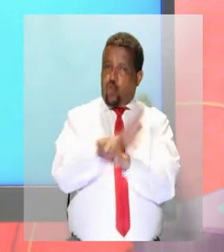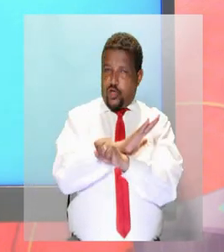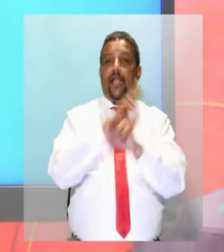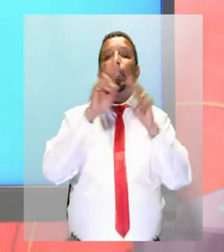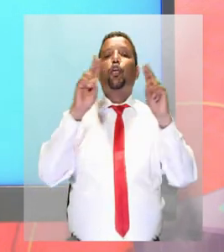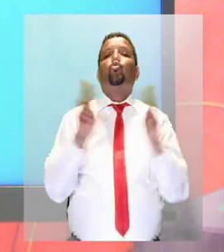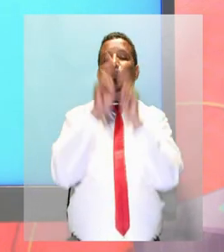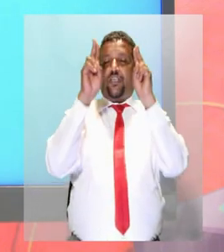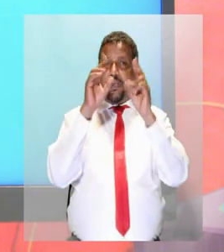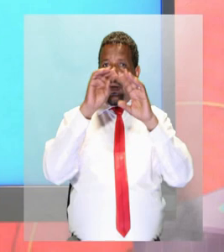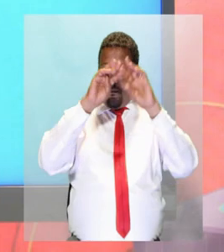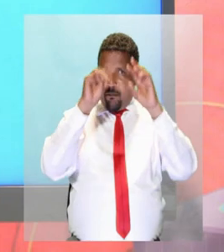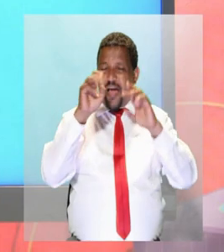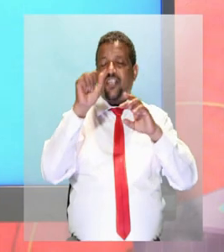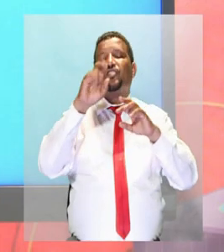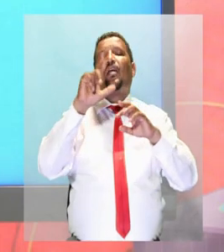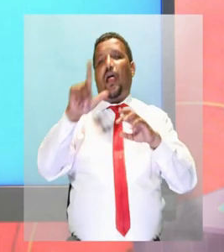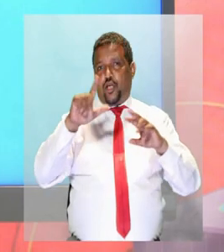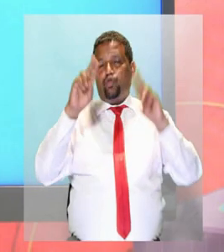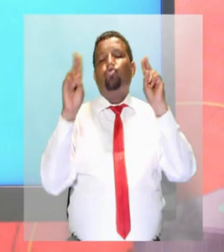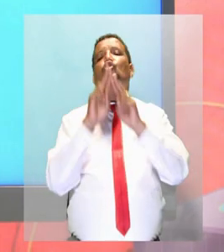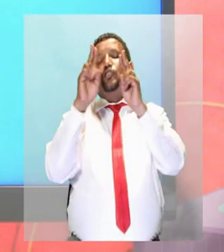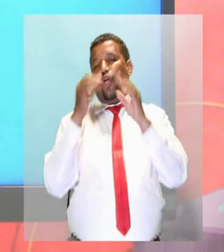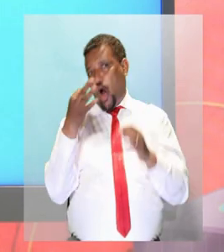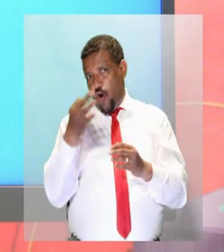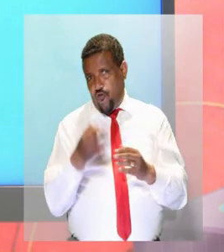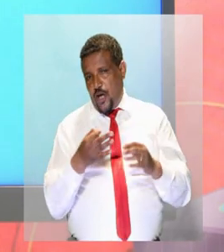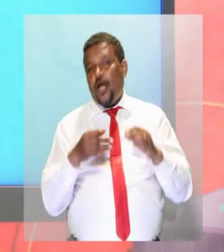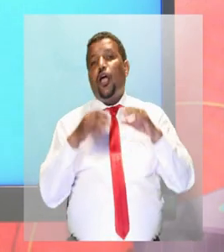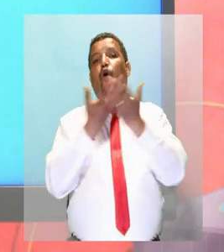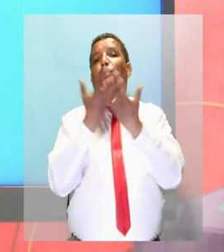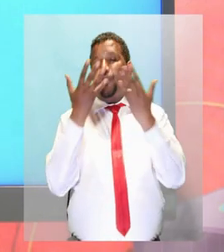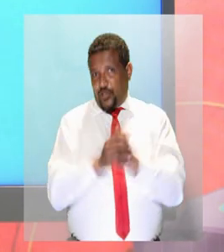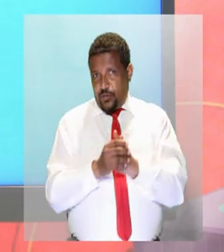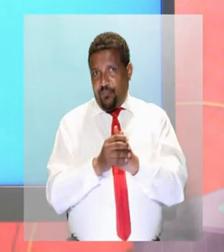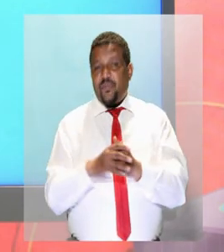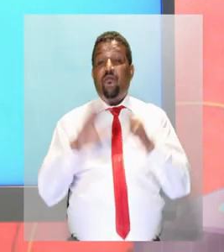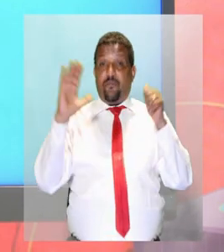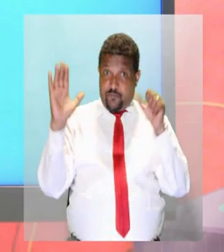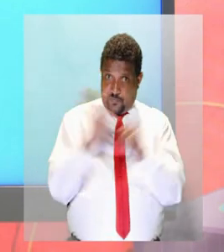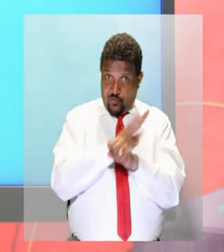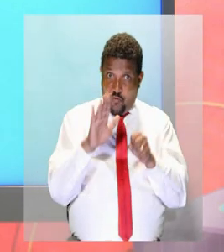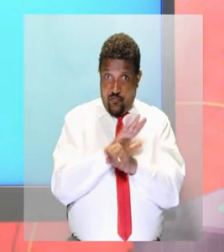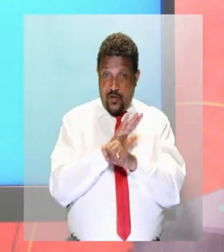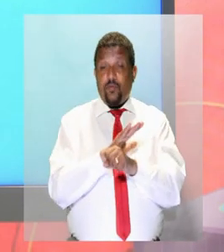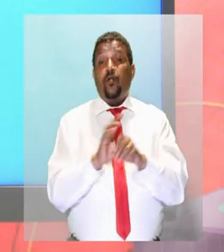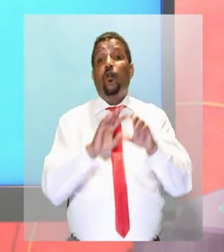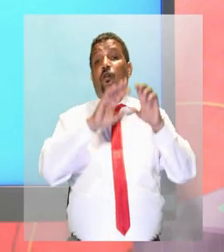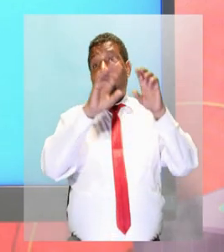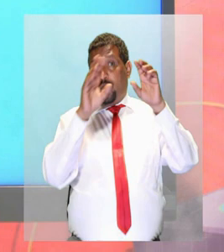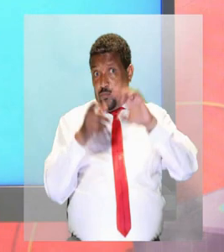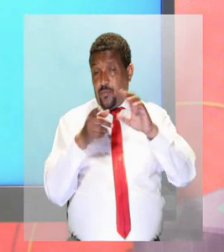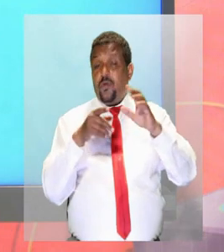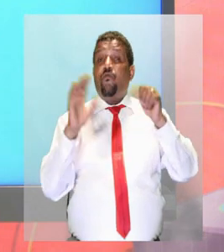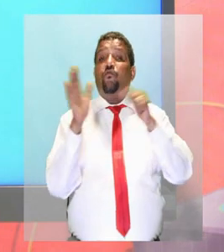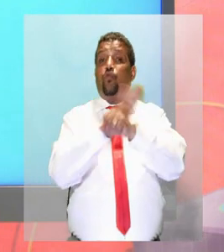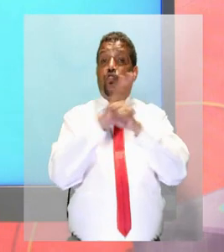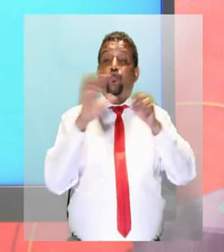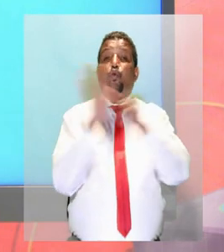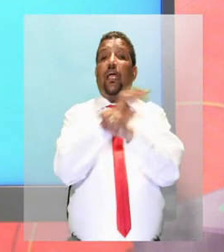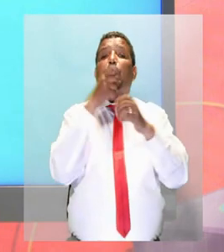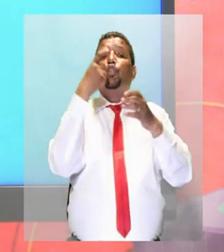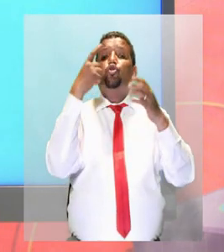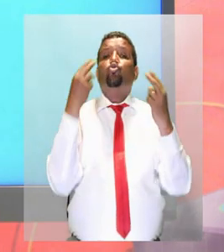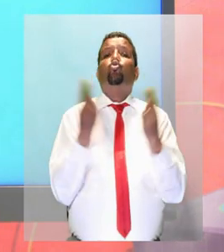a commodity. First of all, in order to plot the total utility, just represent all the values of total utility in